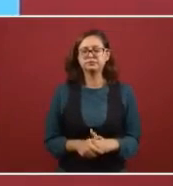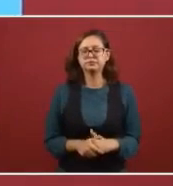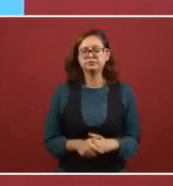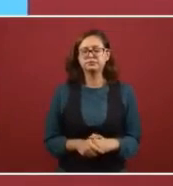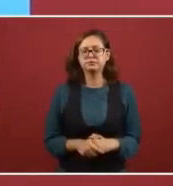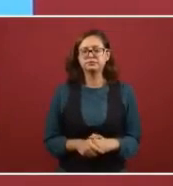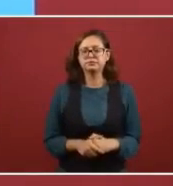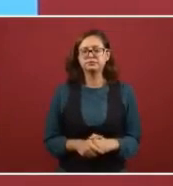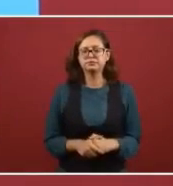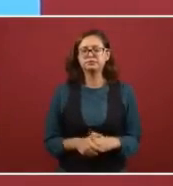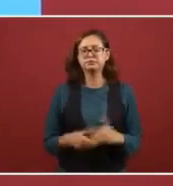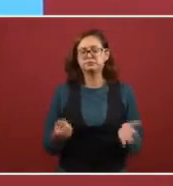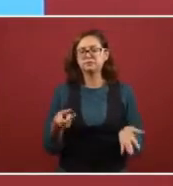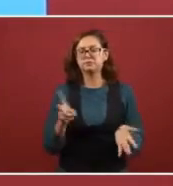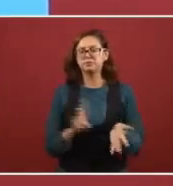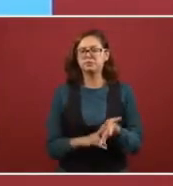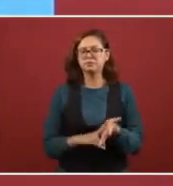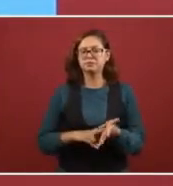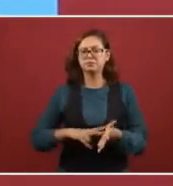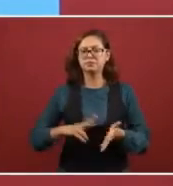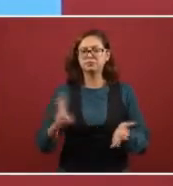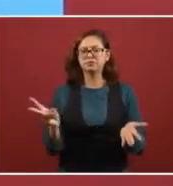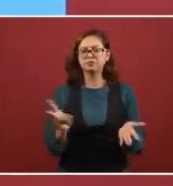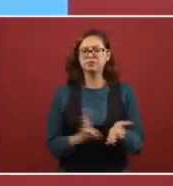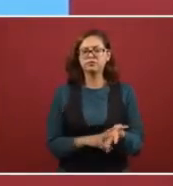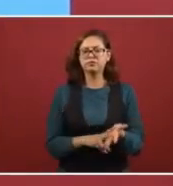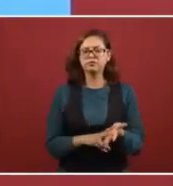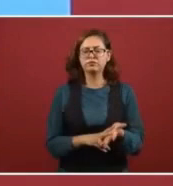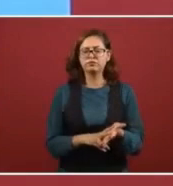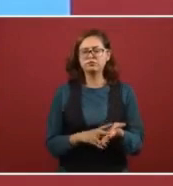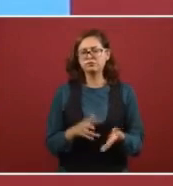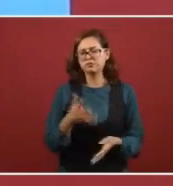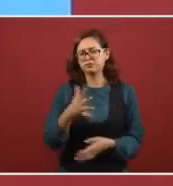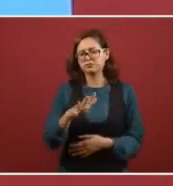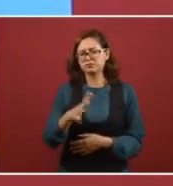and we're going to say the value